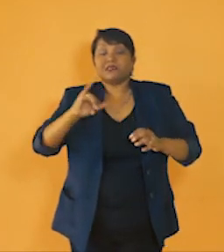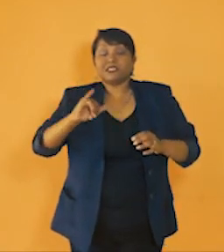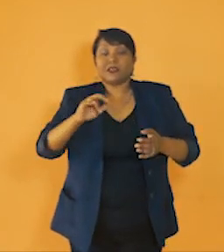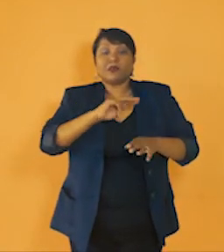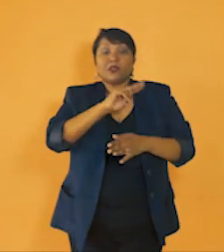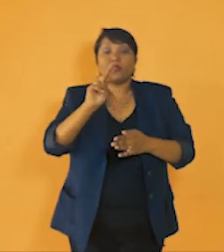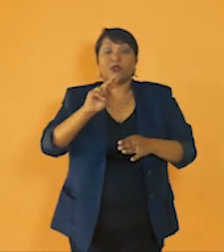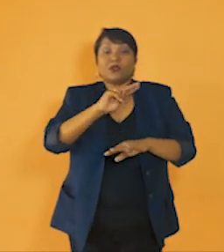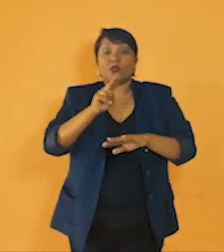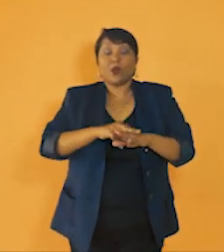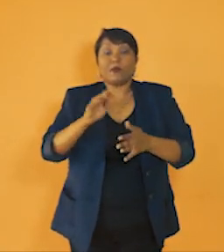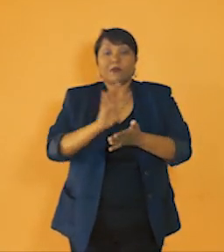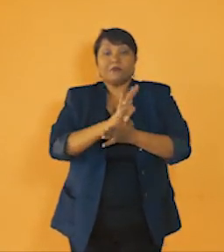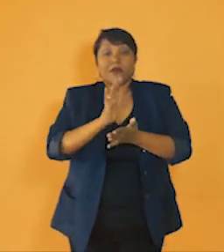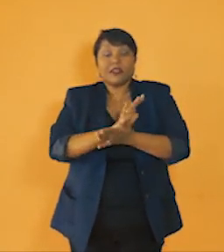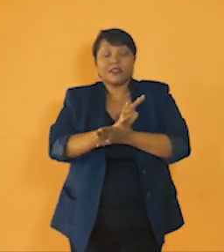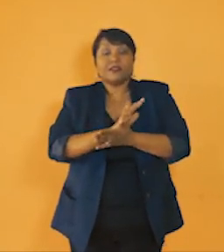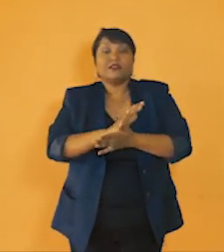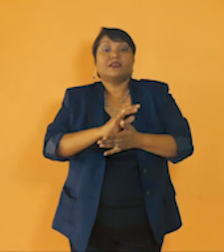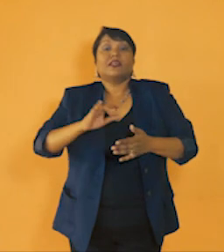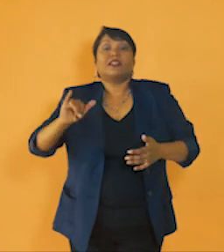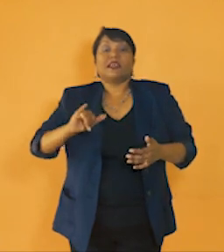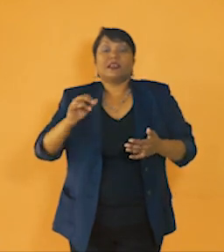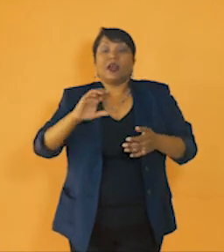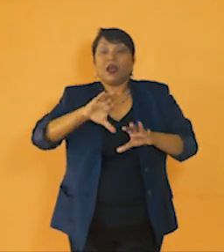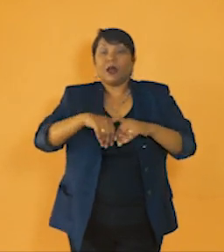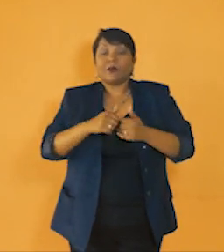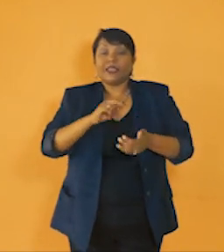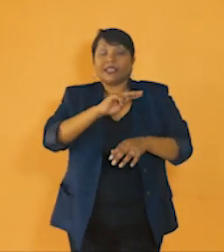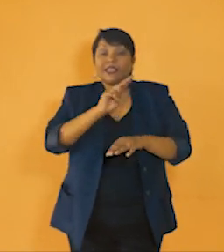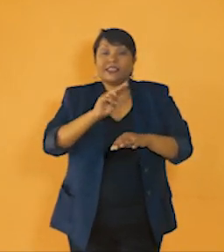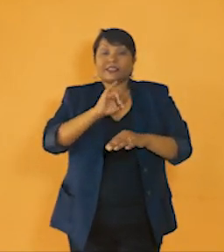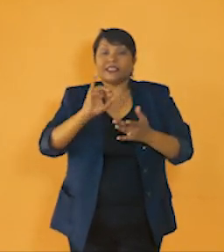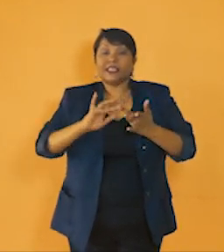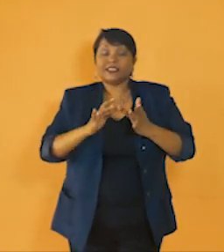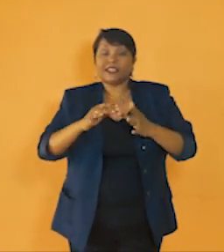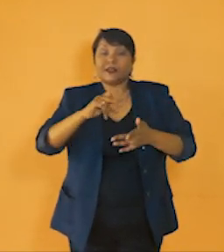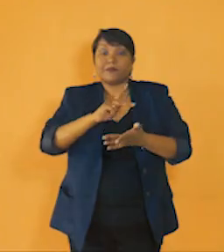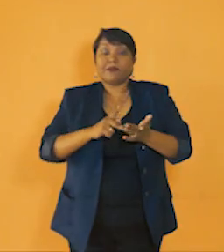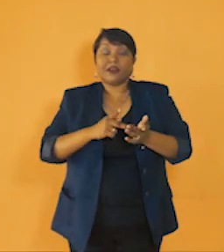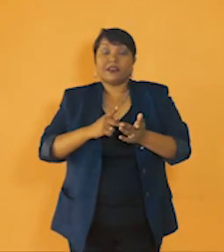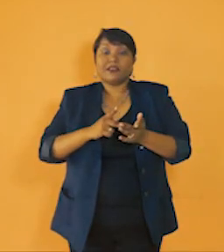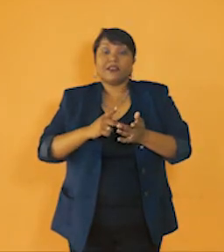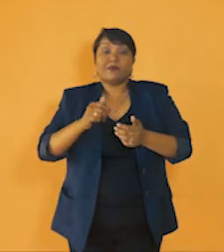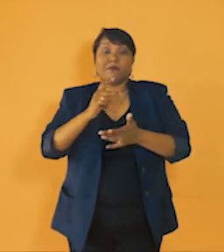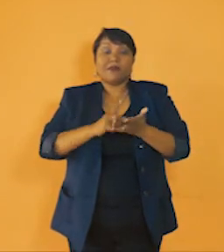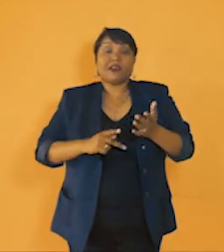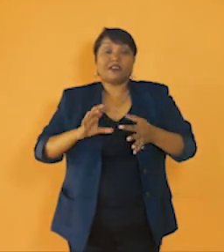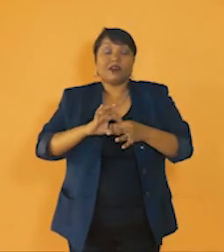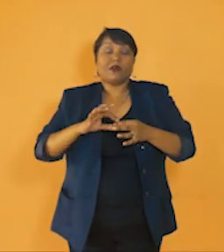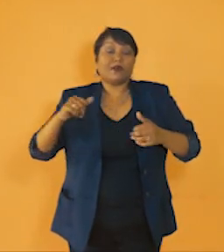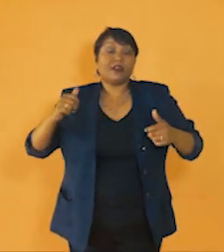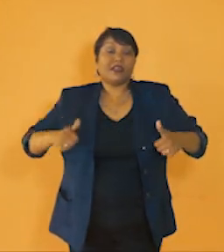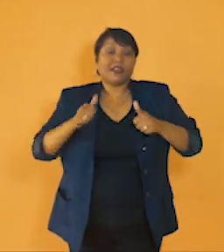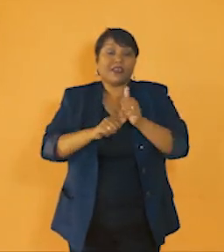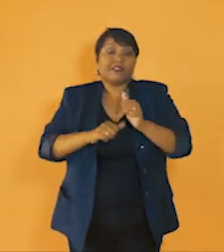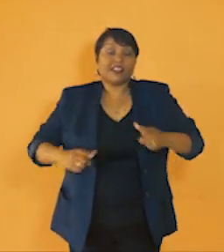the internet. Maybe it's not too far off, and if so, its presence may foster